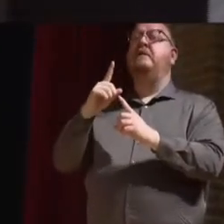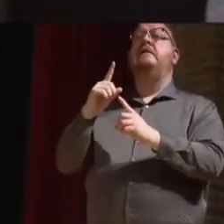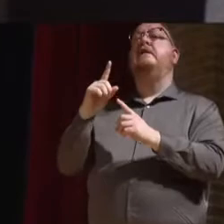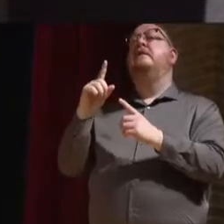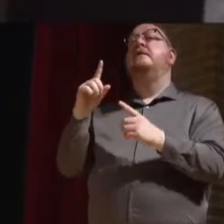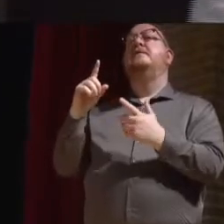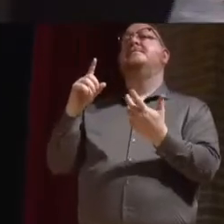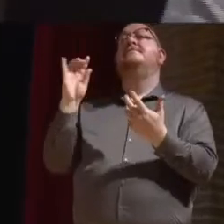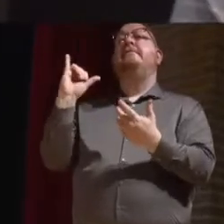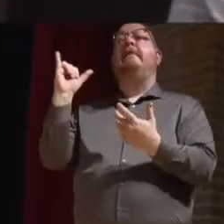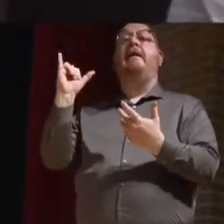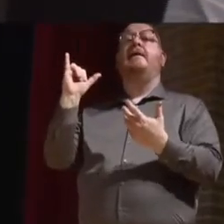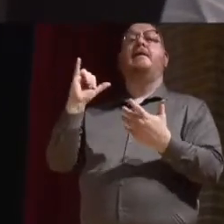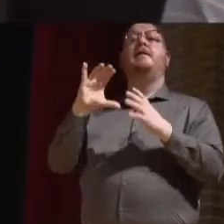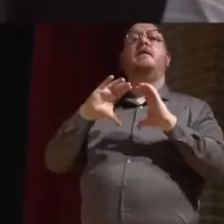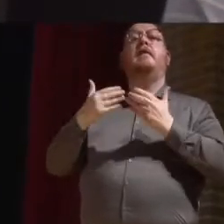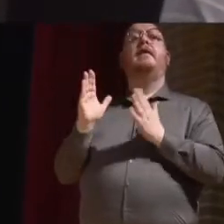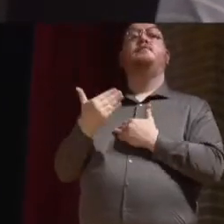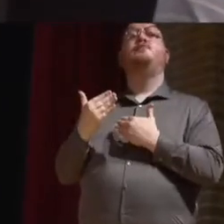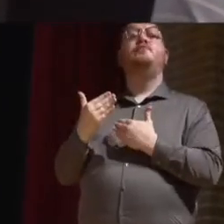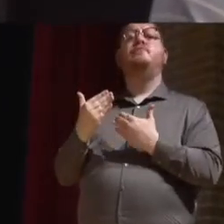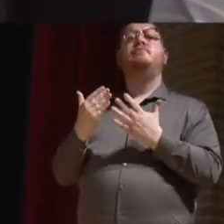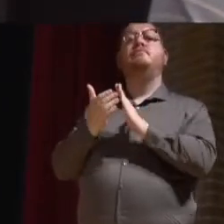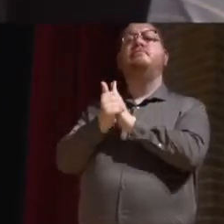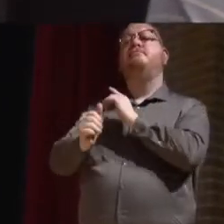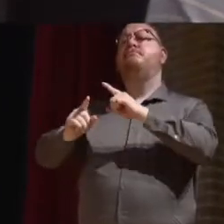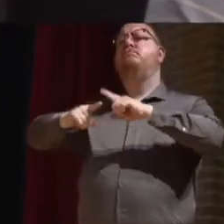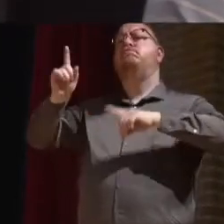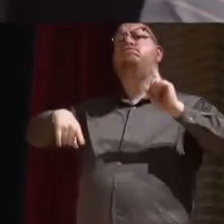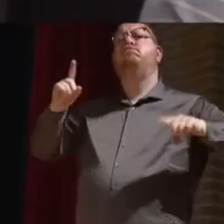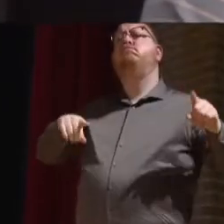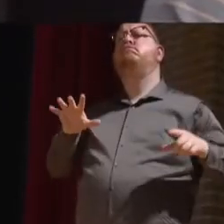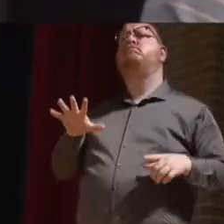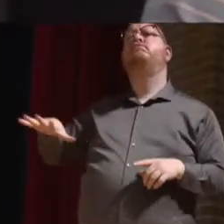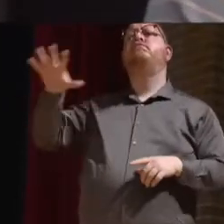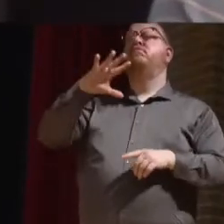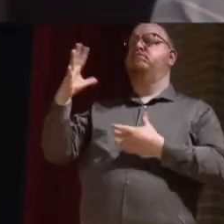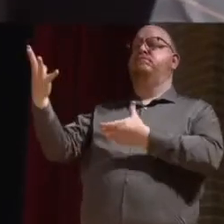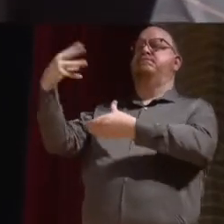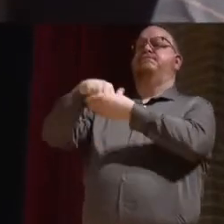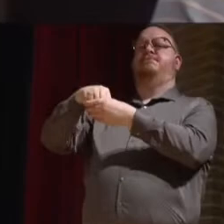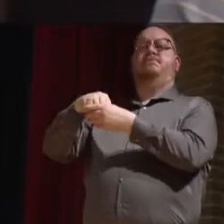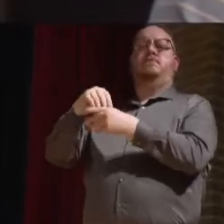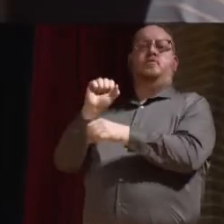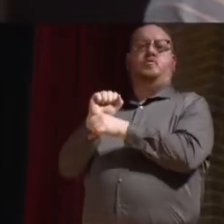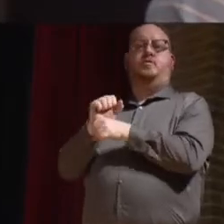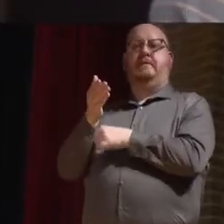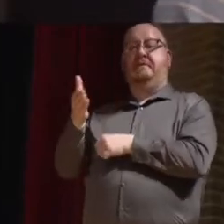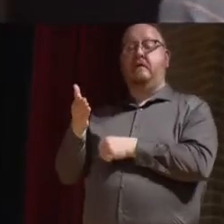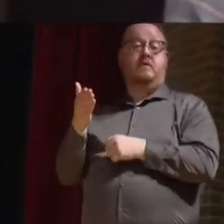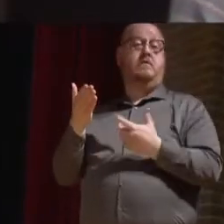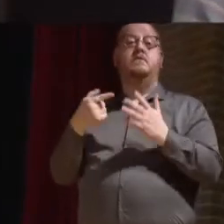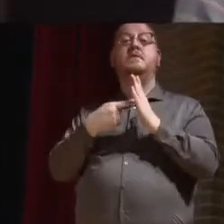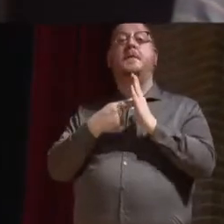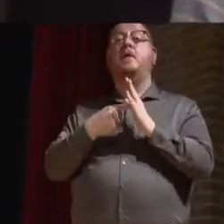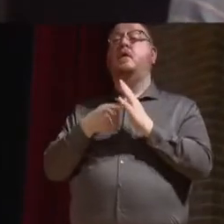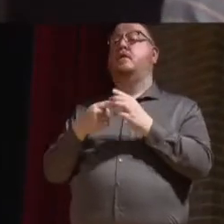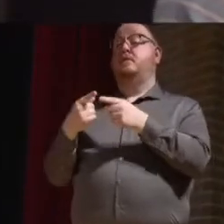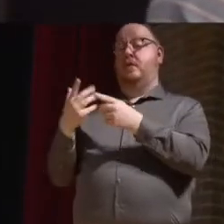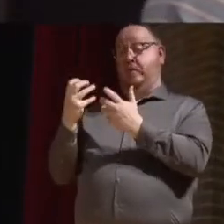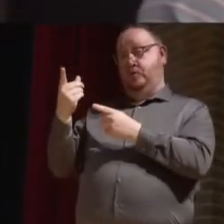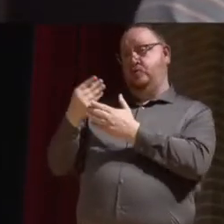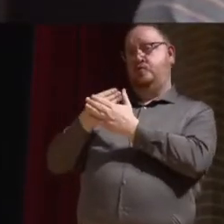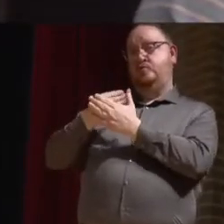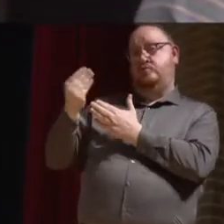for students of all skills. I want students making purchasing decisions for me. I want